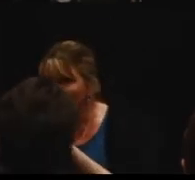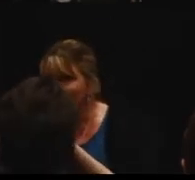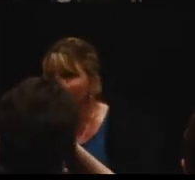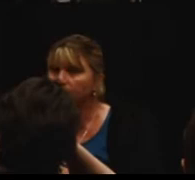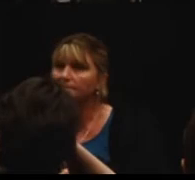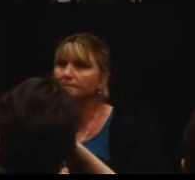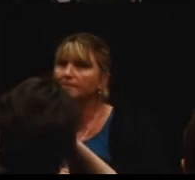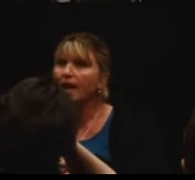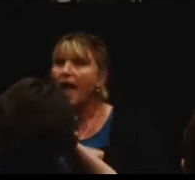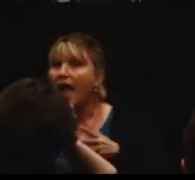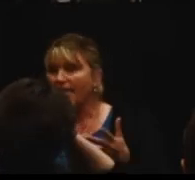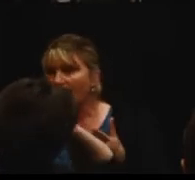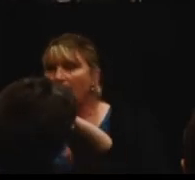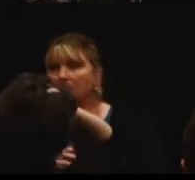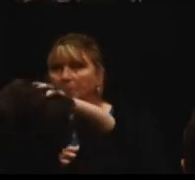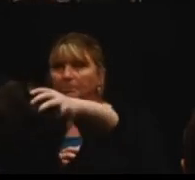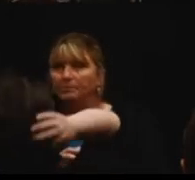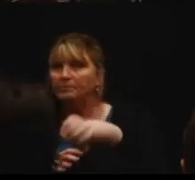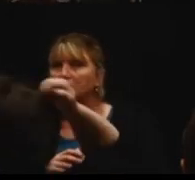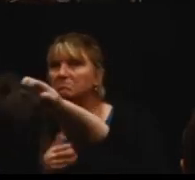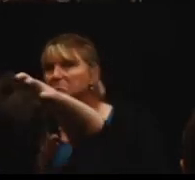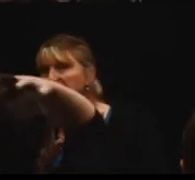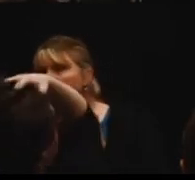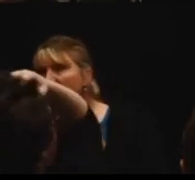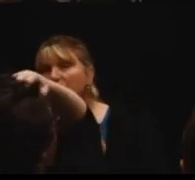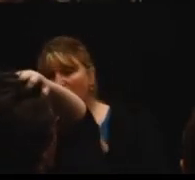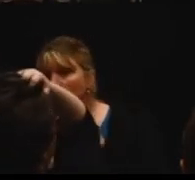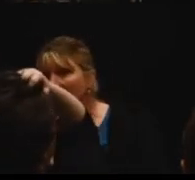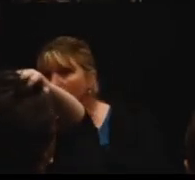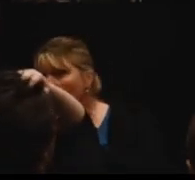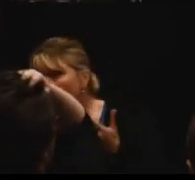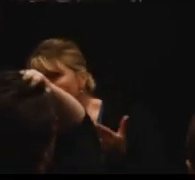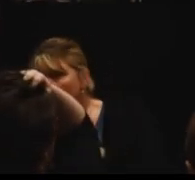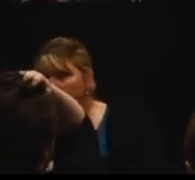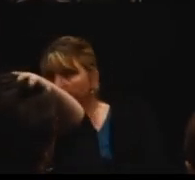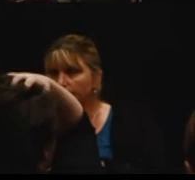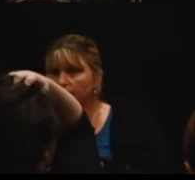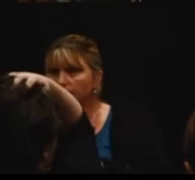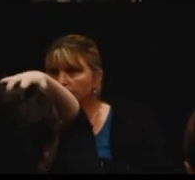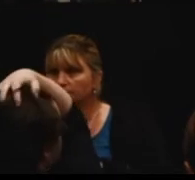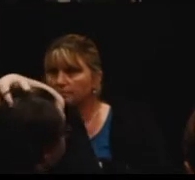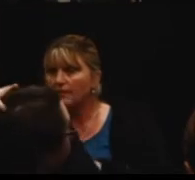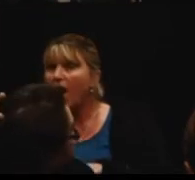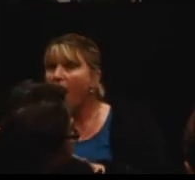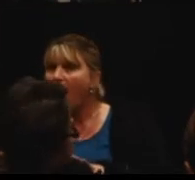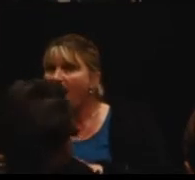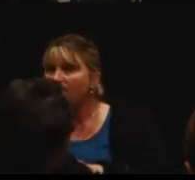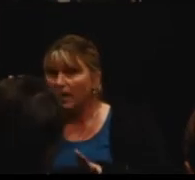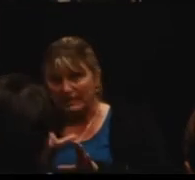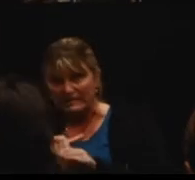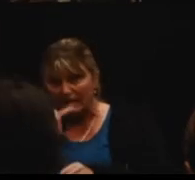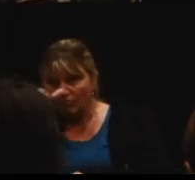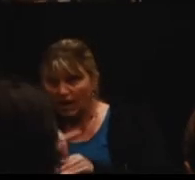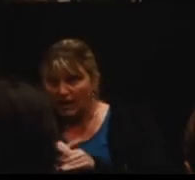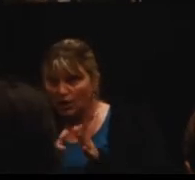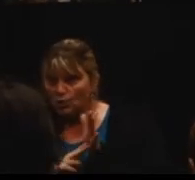that... That at some stage has to be paid for. I think, you know, democratically, New Zealand's going